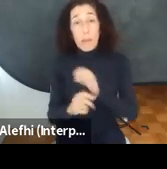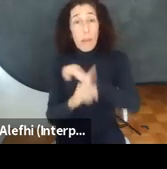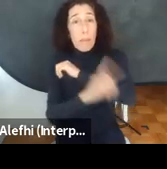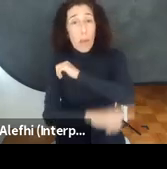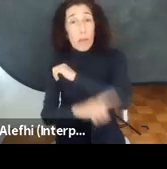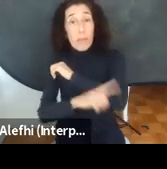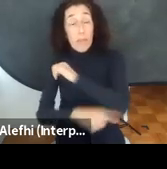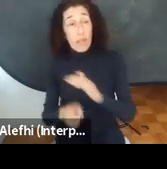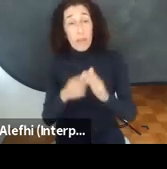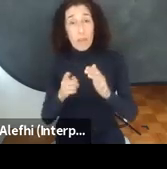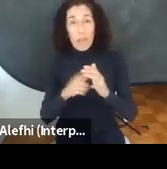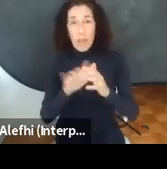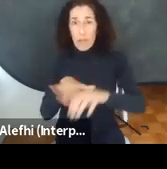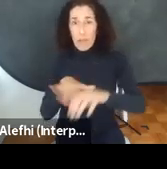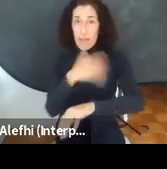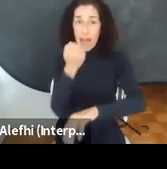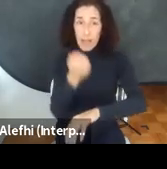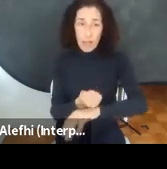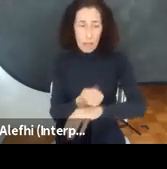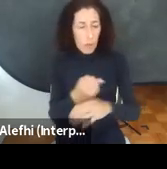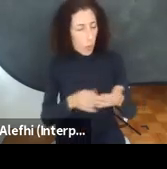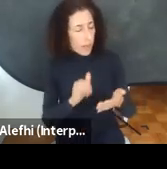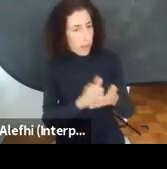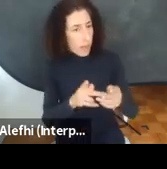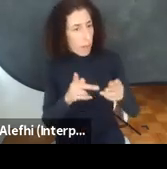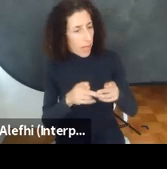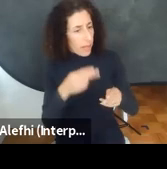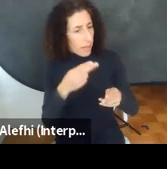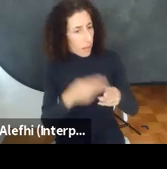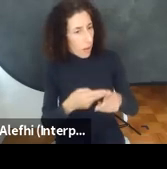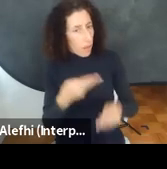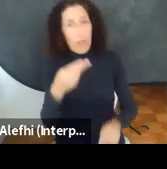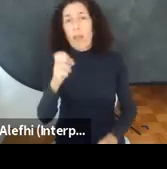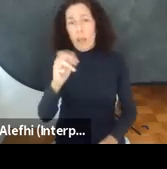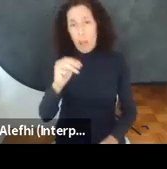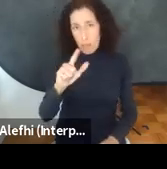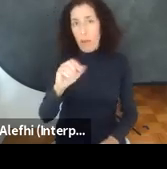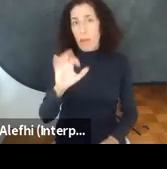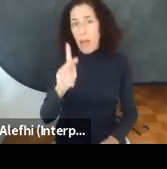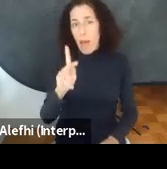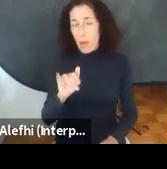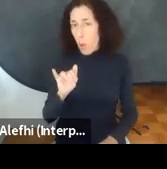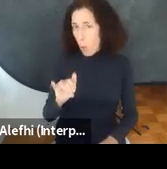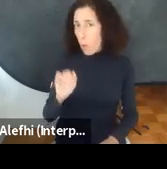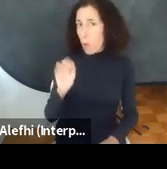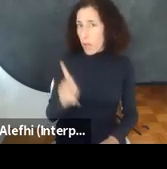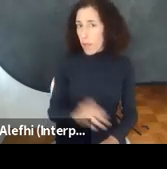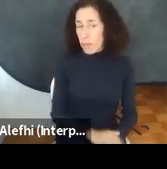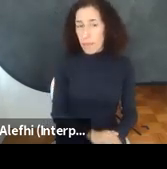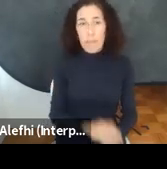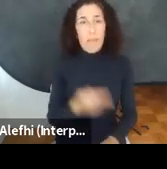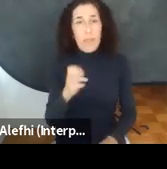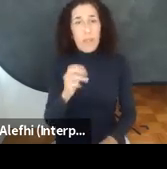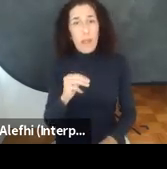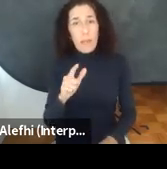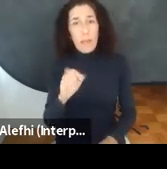locked up in, what was that place called, Hemlock? Hemlock. Mm-hmm. Hemlock, okay. Hemlock. Mm-hmm. That's where they put you in. It's